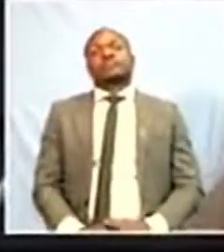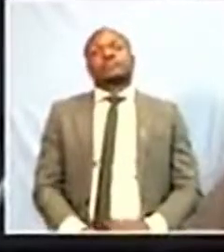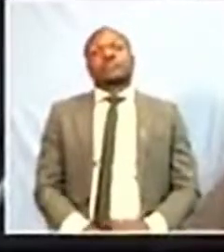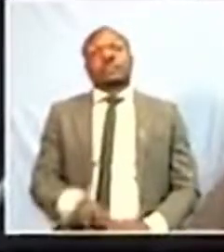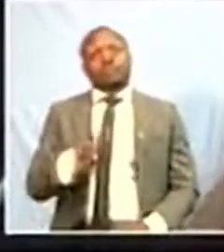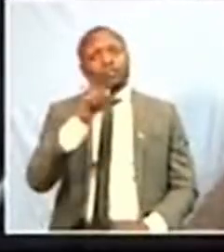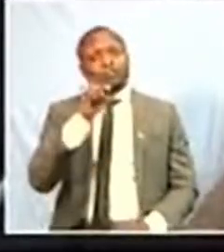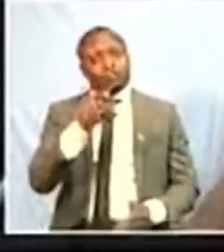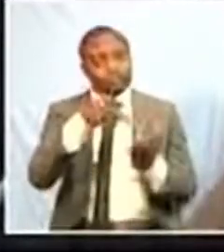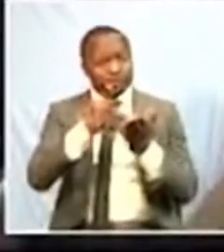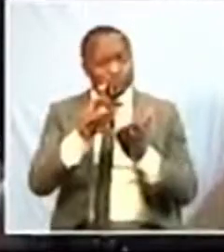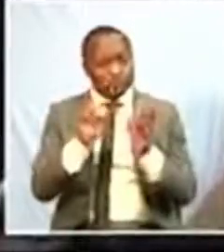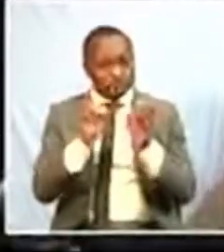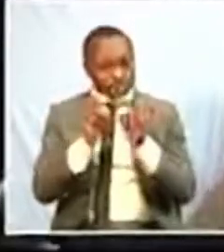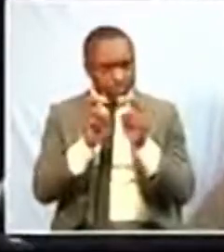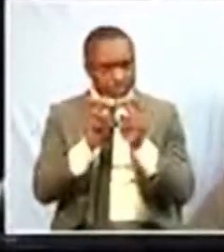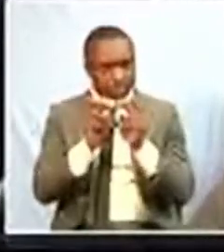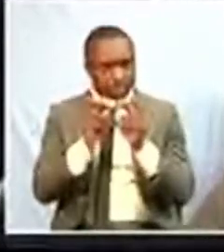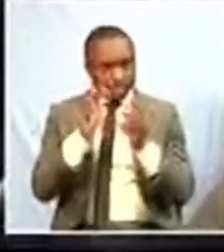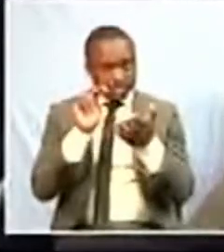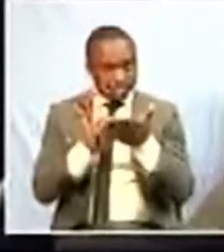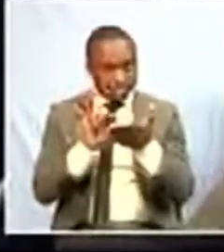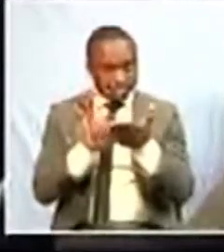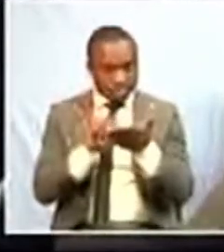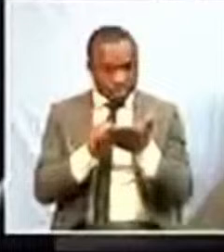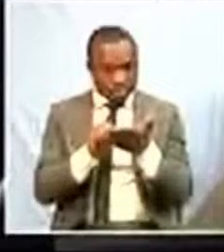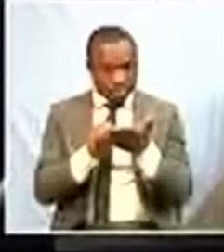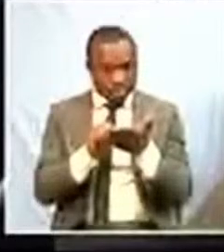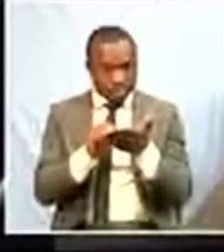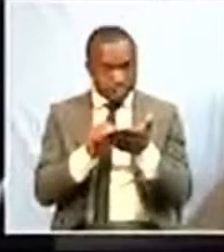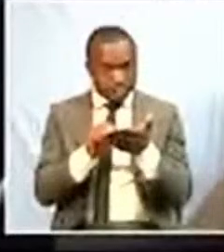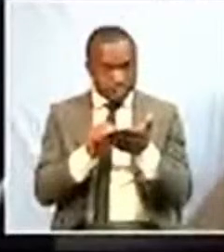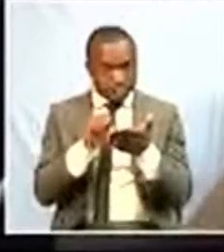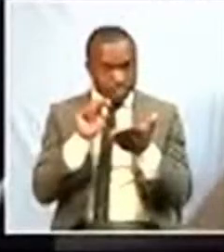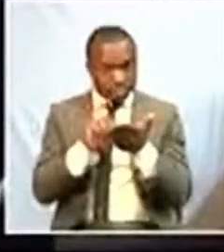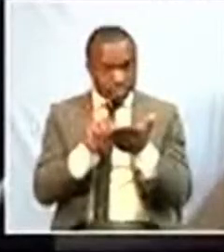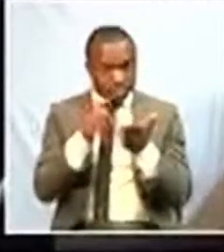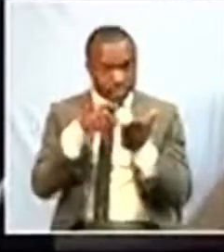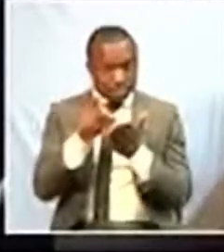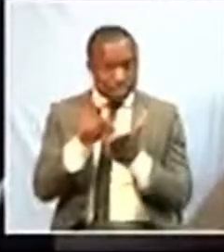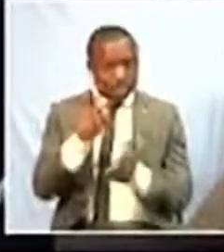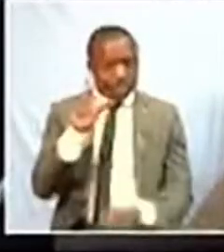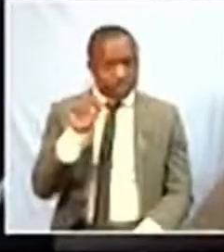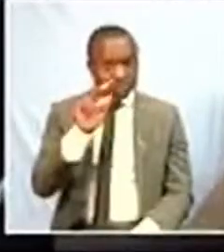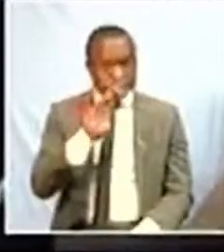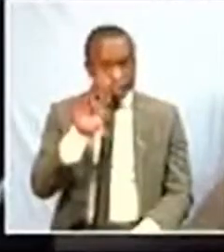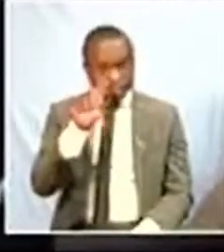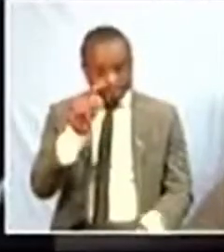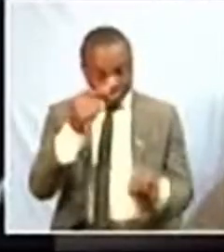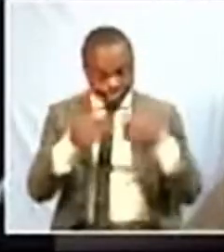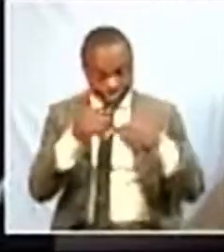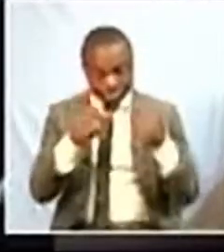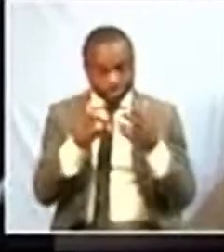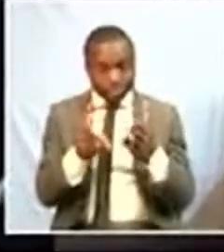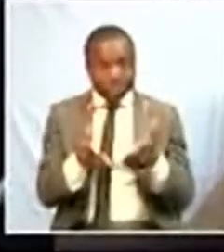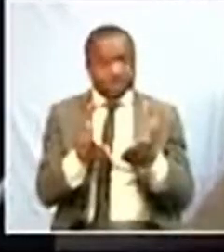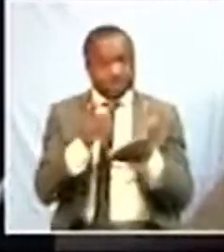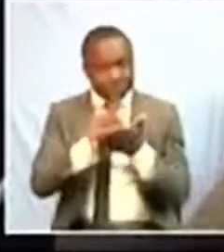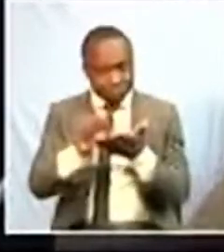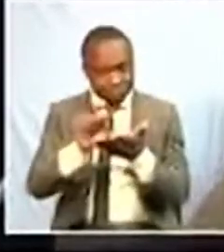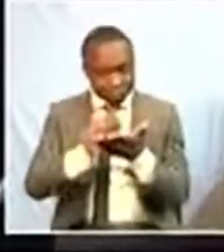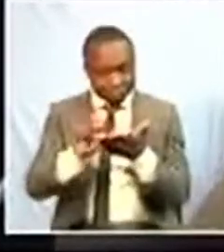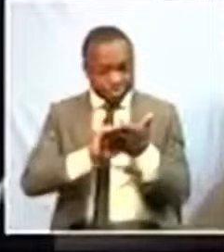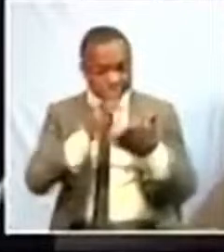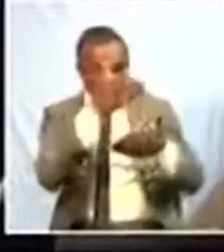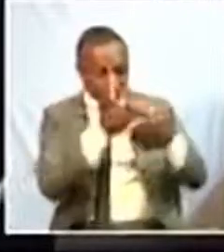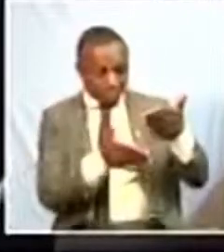You pay in November 2024, and just because you are appearing, you write